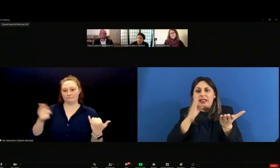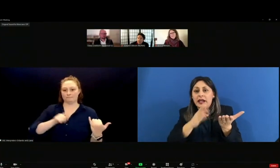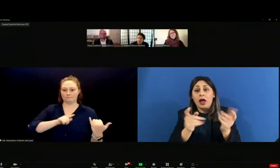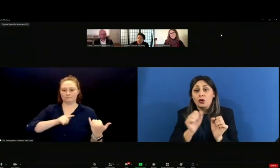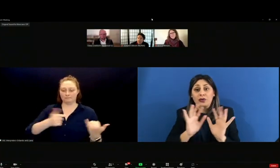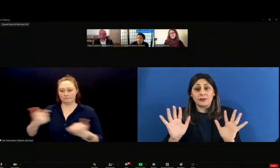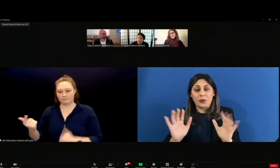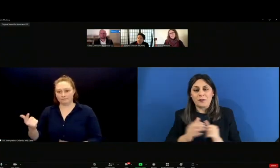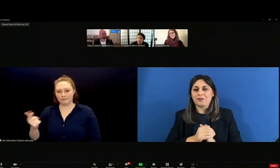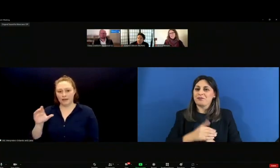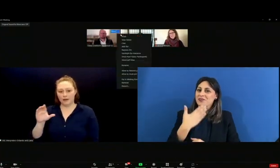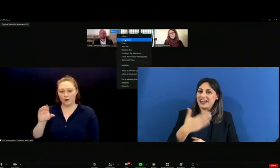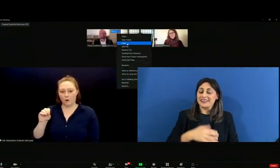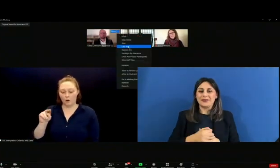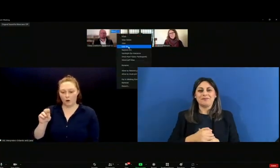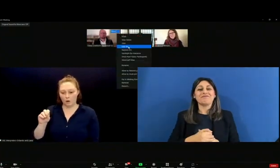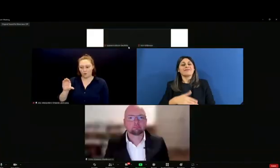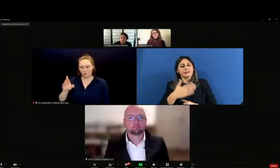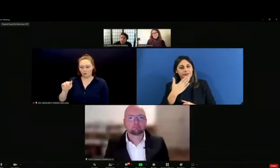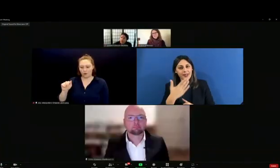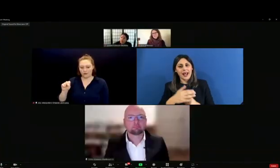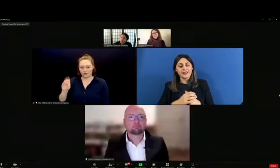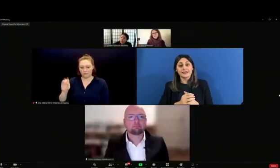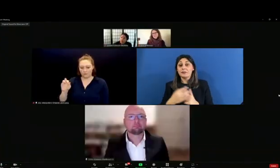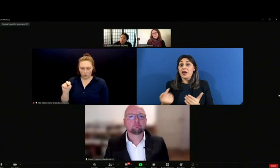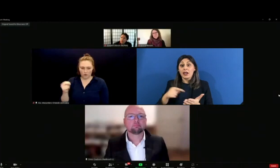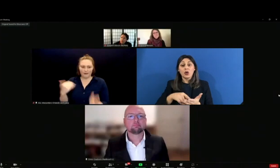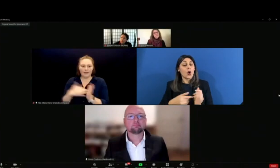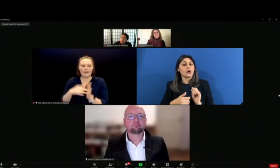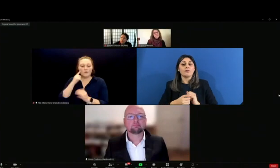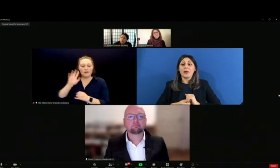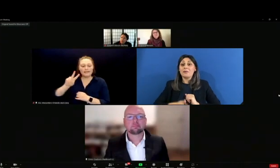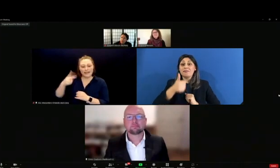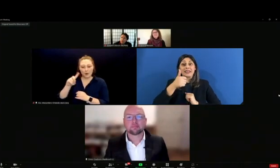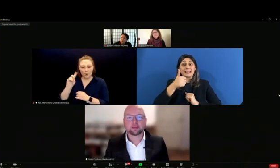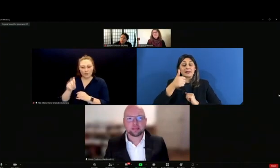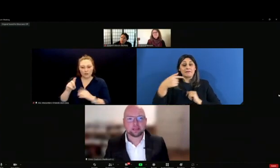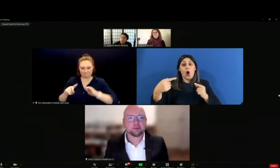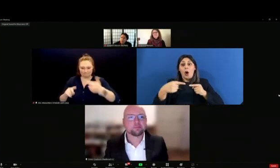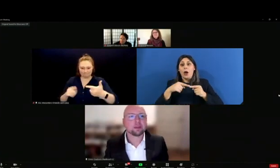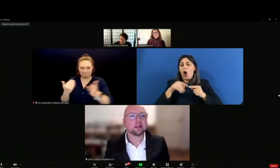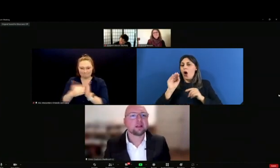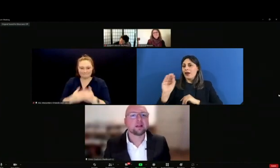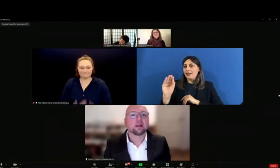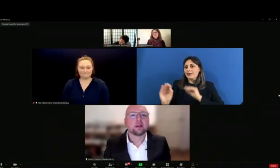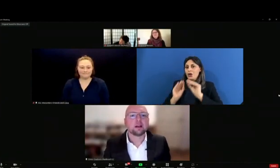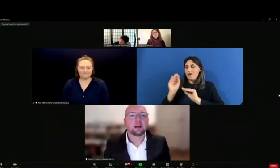second question, and we give the floor to Professor Onno Krasborn once again. The floor is yours.